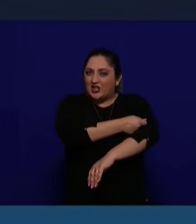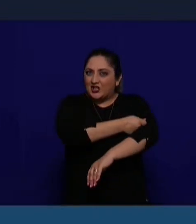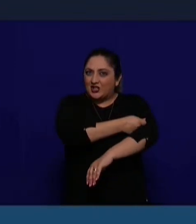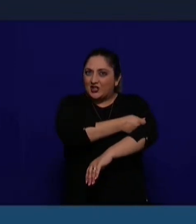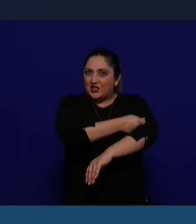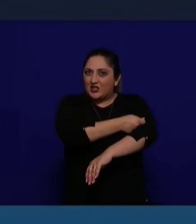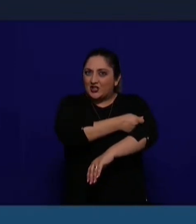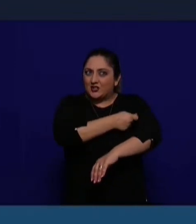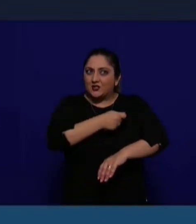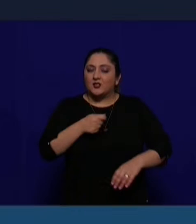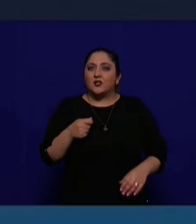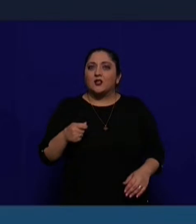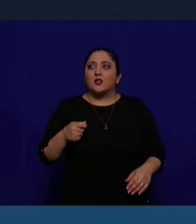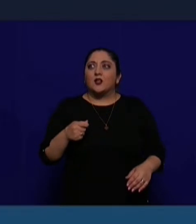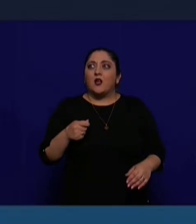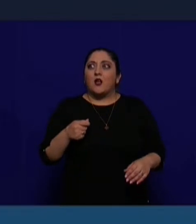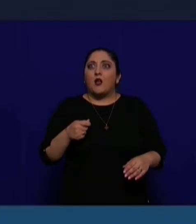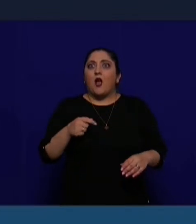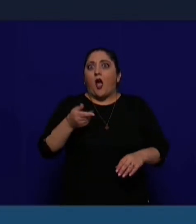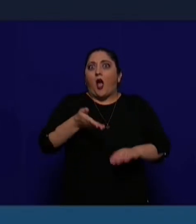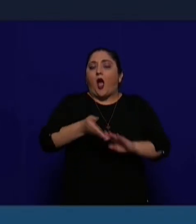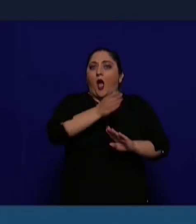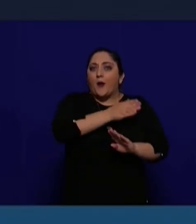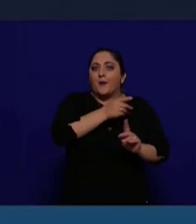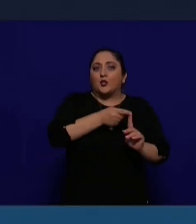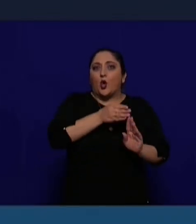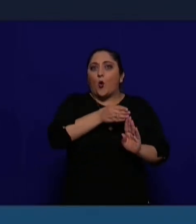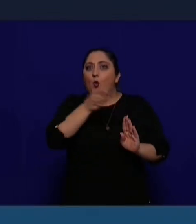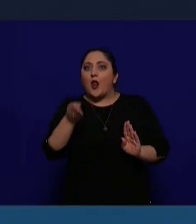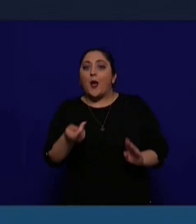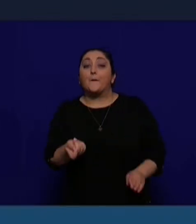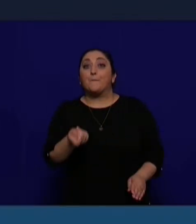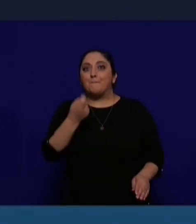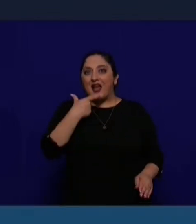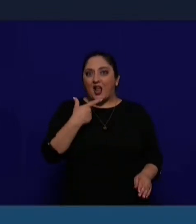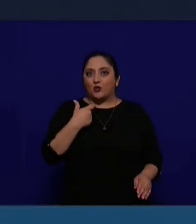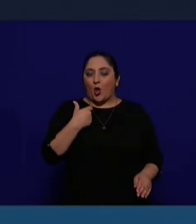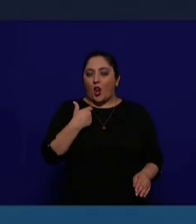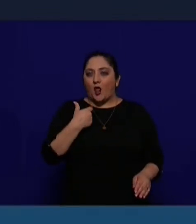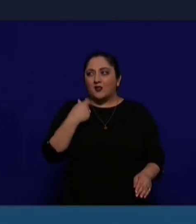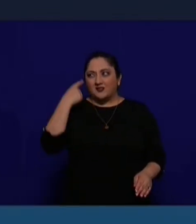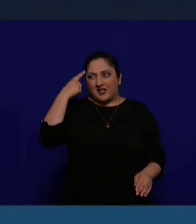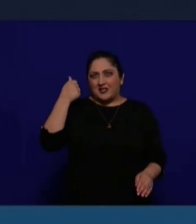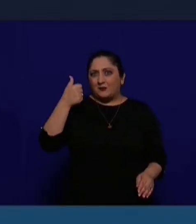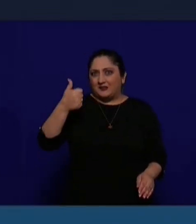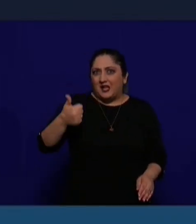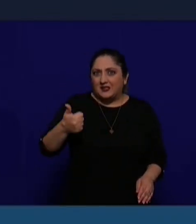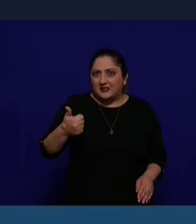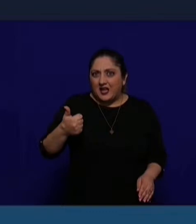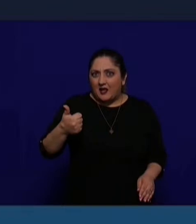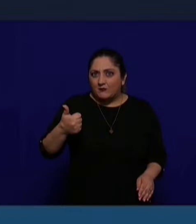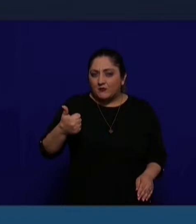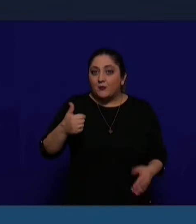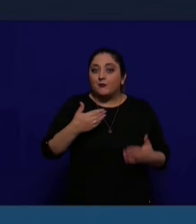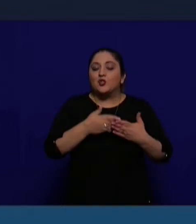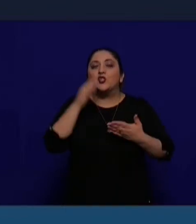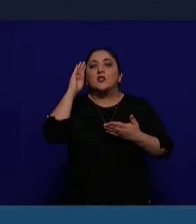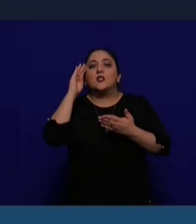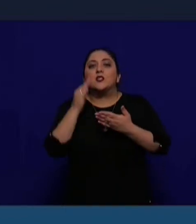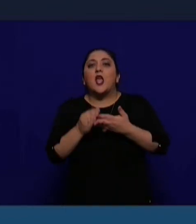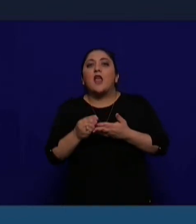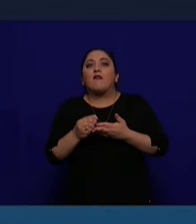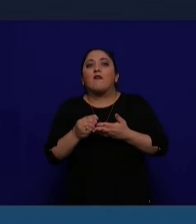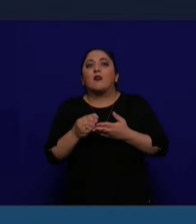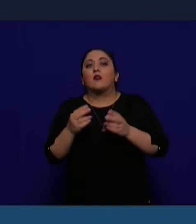xi tip ta' paracetamol minħabba s-sintomi li jista' jkollha t-tilqima. Huwa sew li wieħed jagħmel dan u s-sintomi li wħud